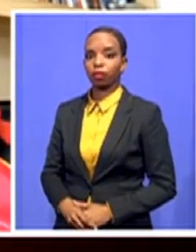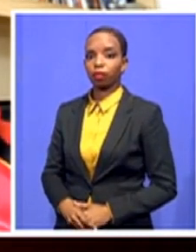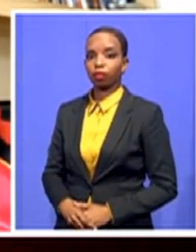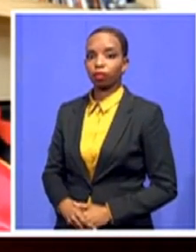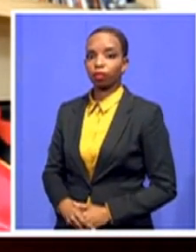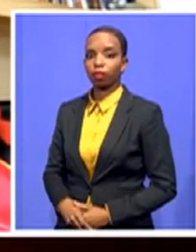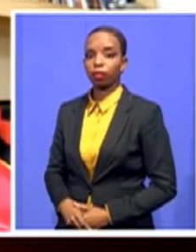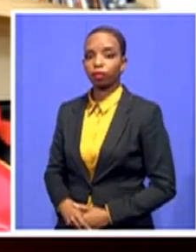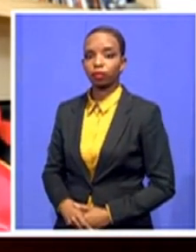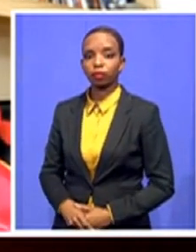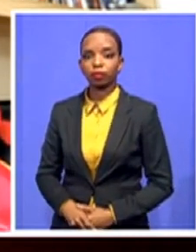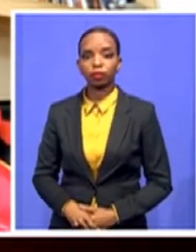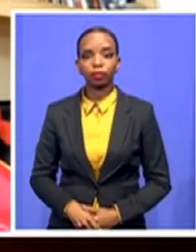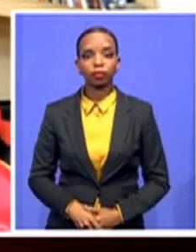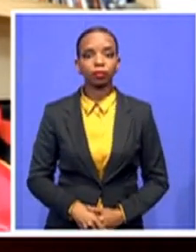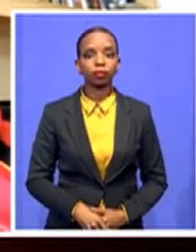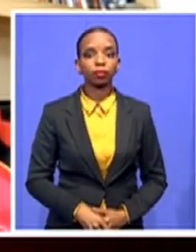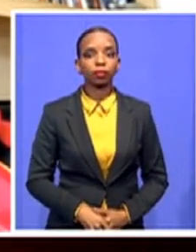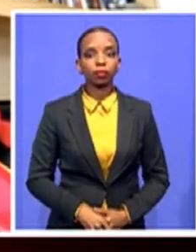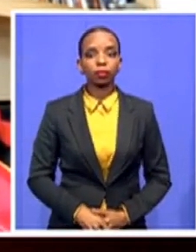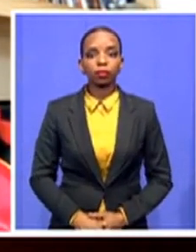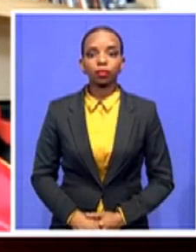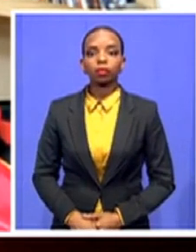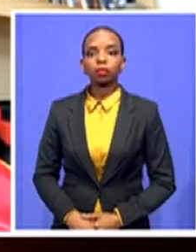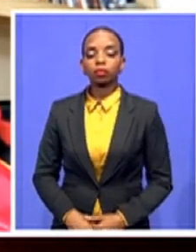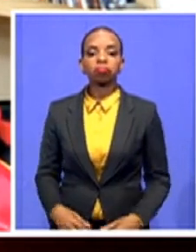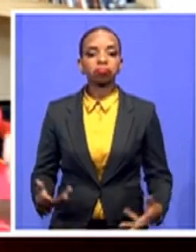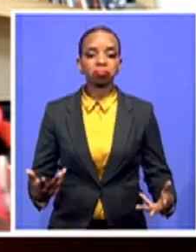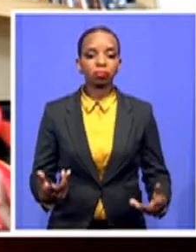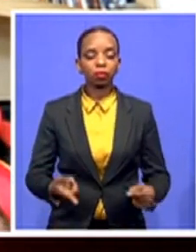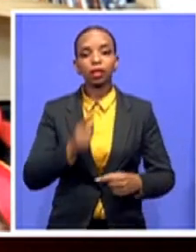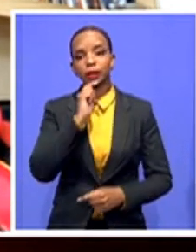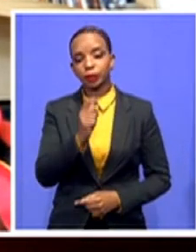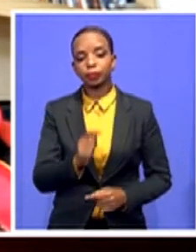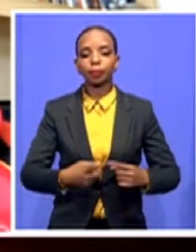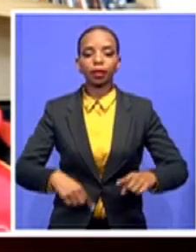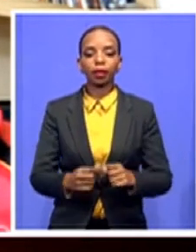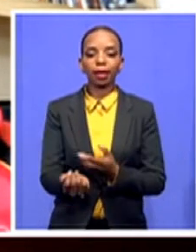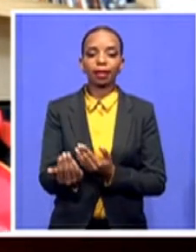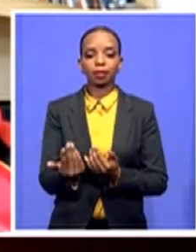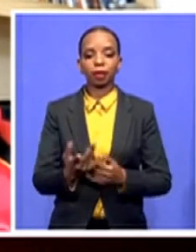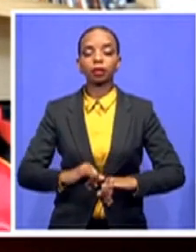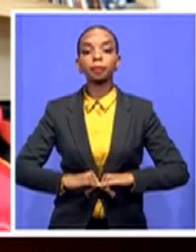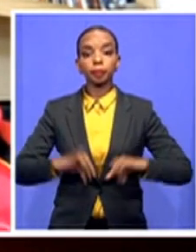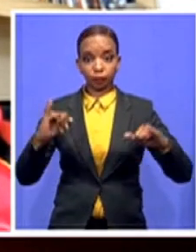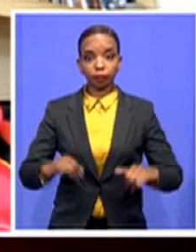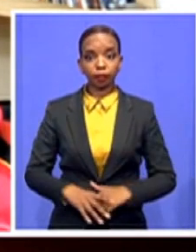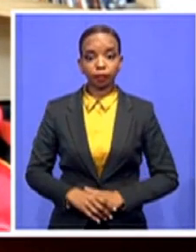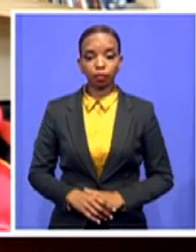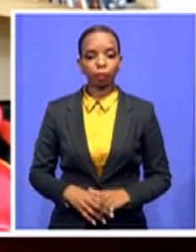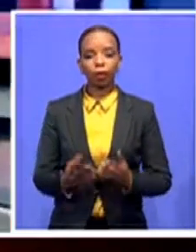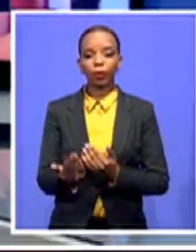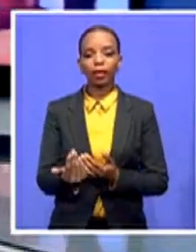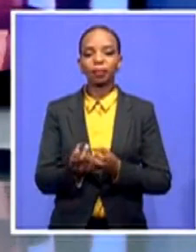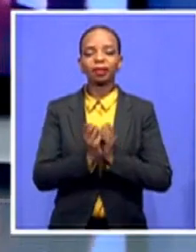Well, we expect help, to be honest with you. We expect two main things. We expect that the government